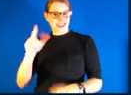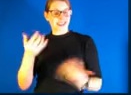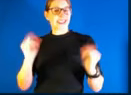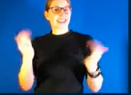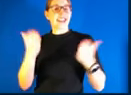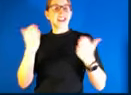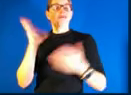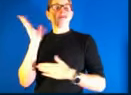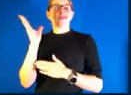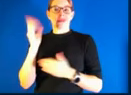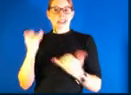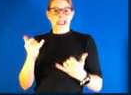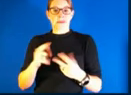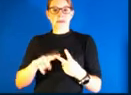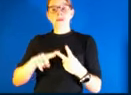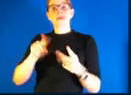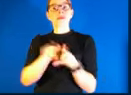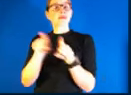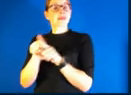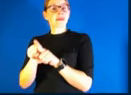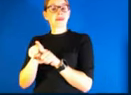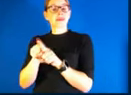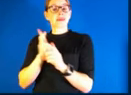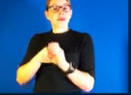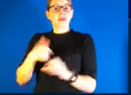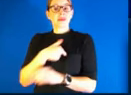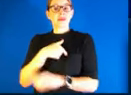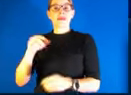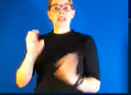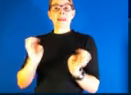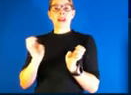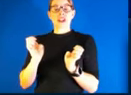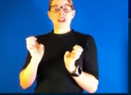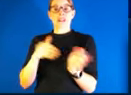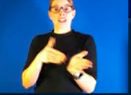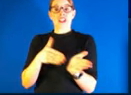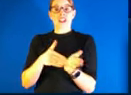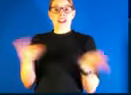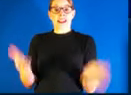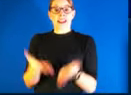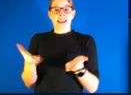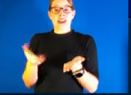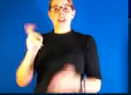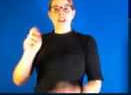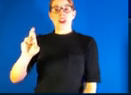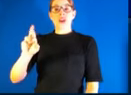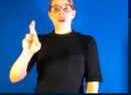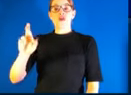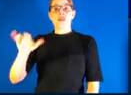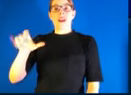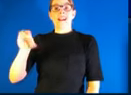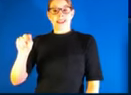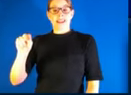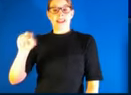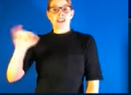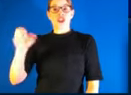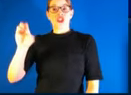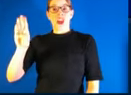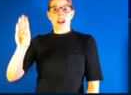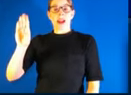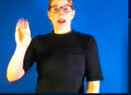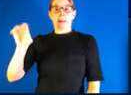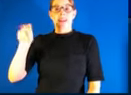the health system. And also joining us is emergency physician here at the health system, Dr. Ryan Jacobson. He is also EMS